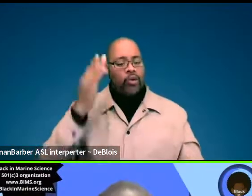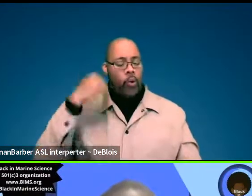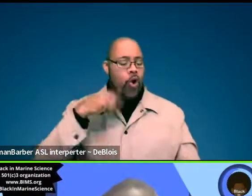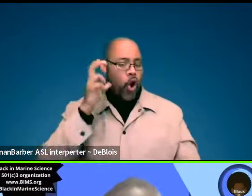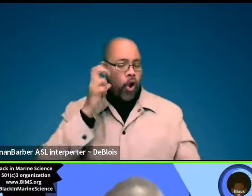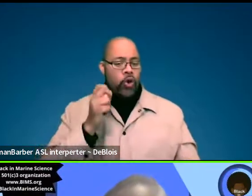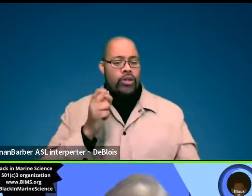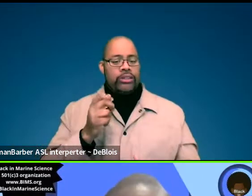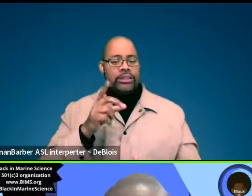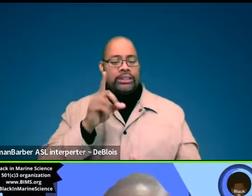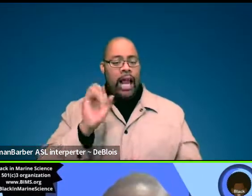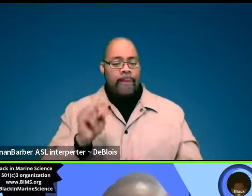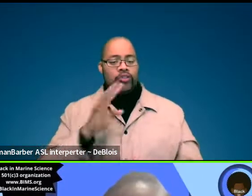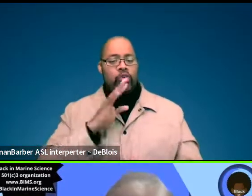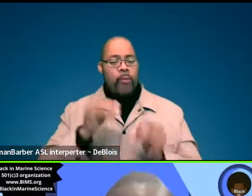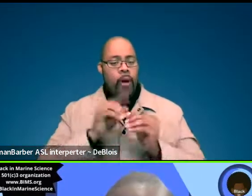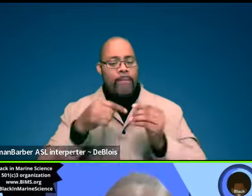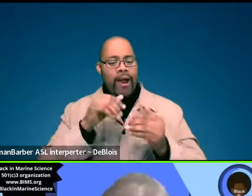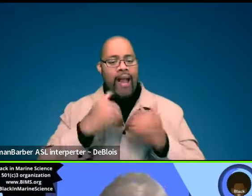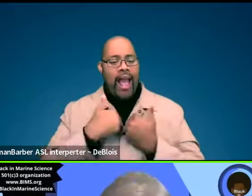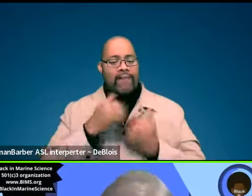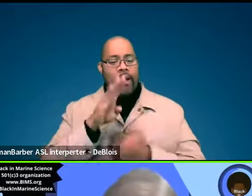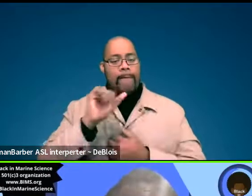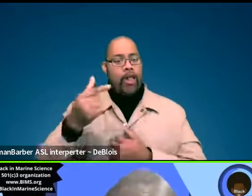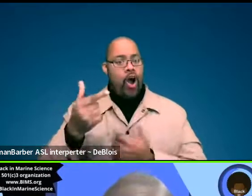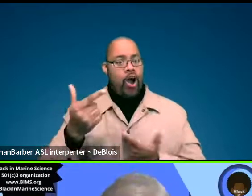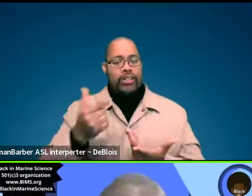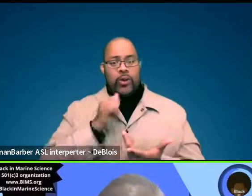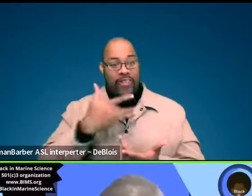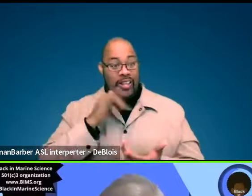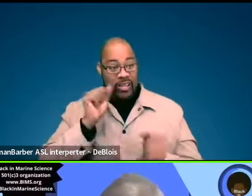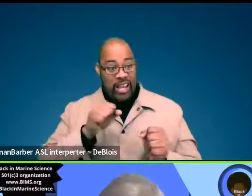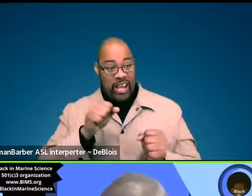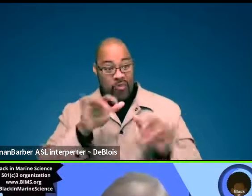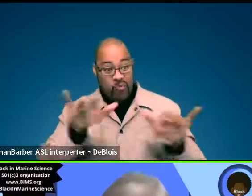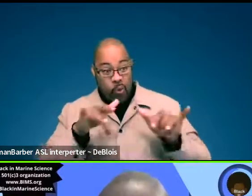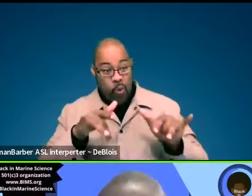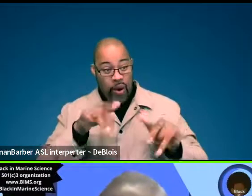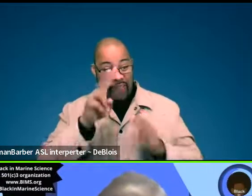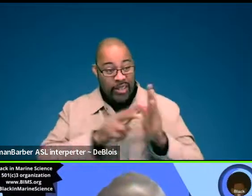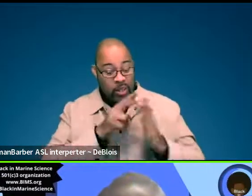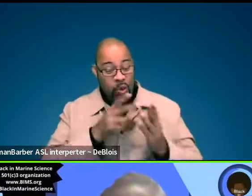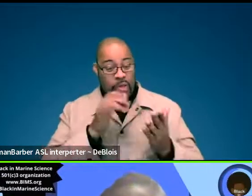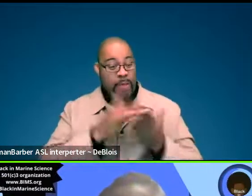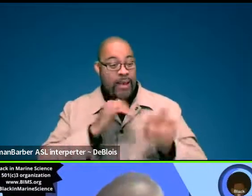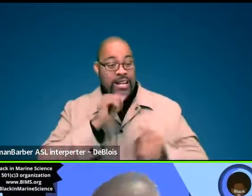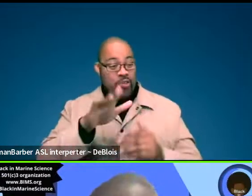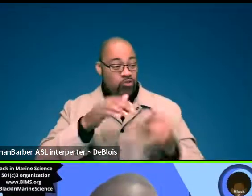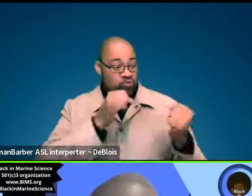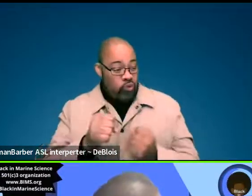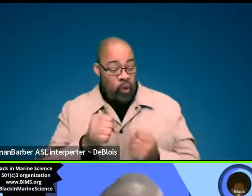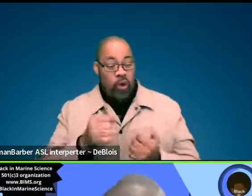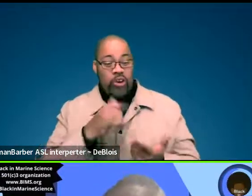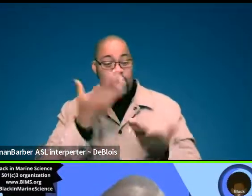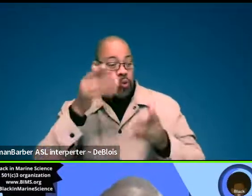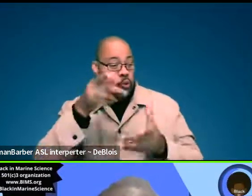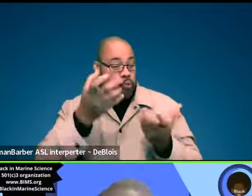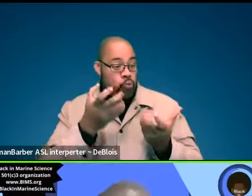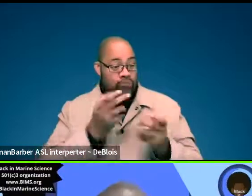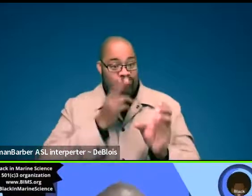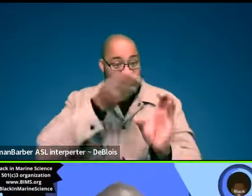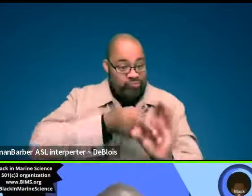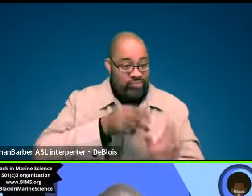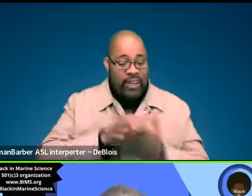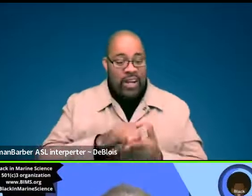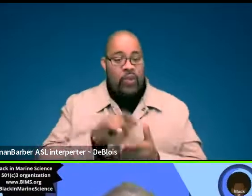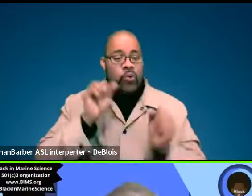heard Diamond talk a little bit about having a blog. If you don't feel like you can record videos, right, or that may not be your strong suit, if you don't know you want to jump right into